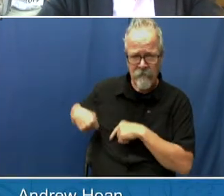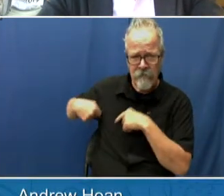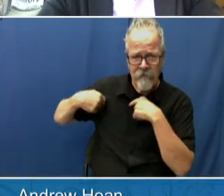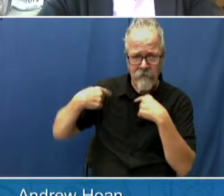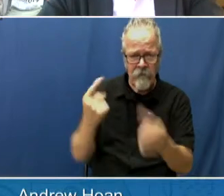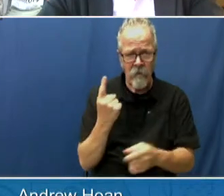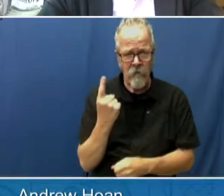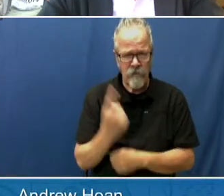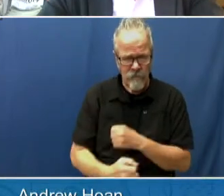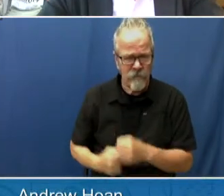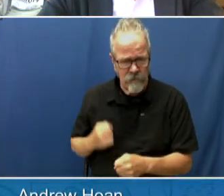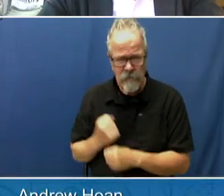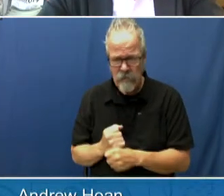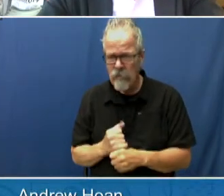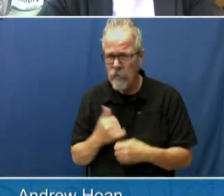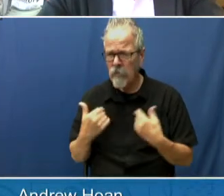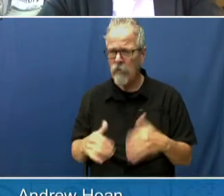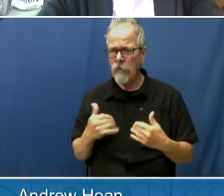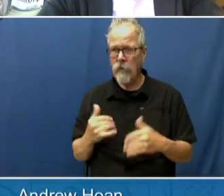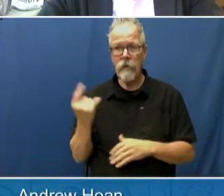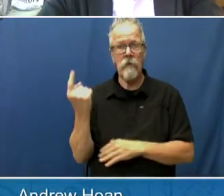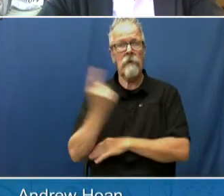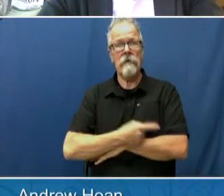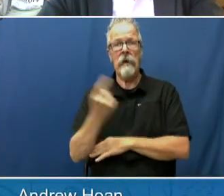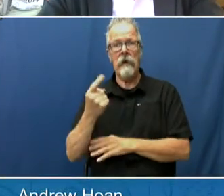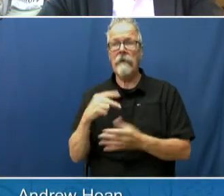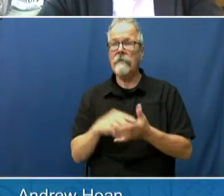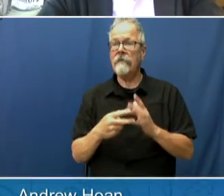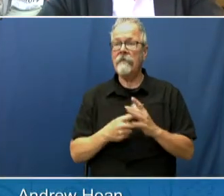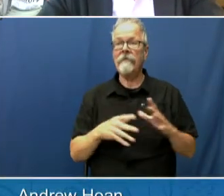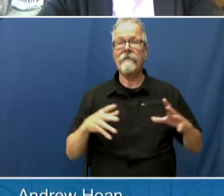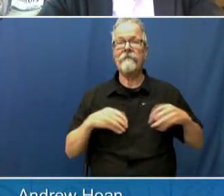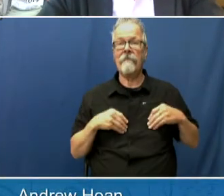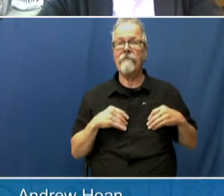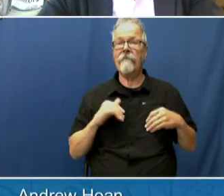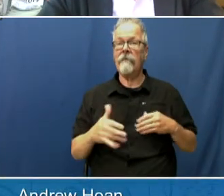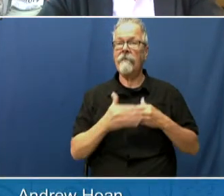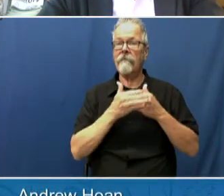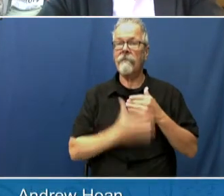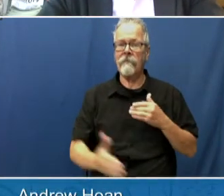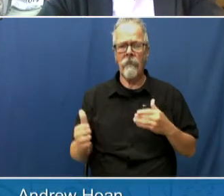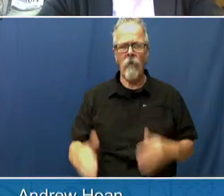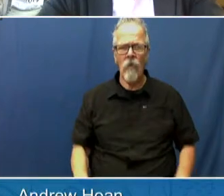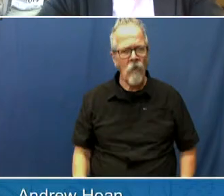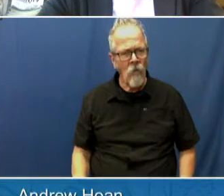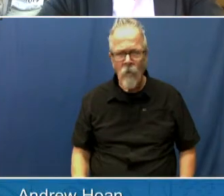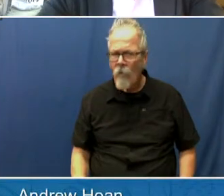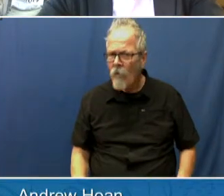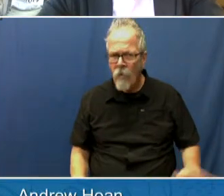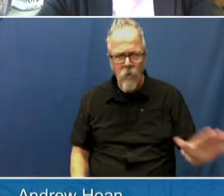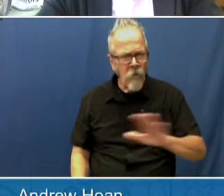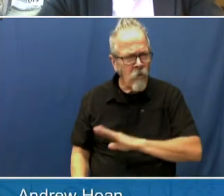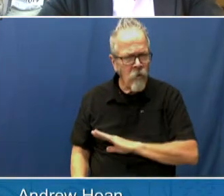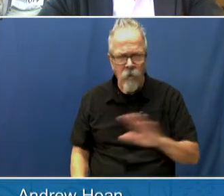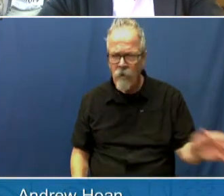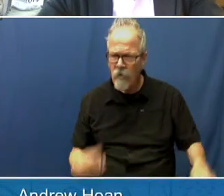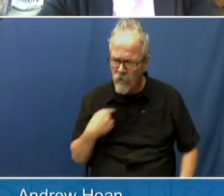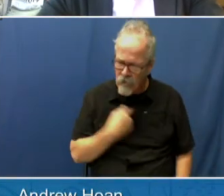day that will define us, but how we show up 365 days a year to build a better